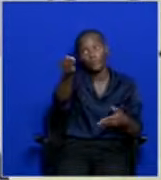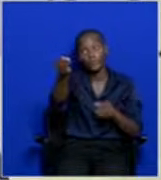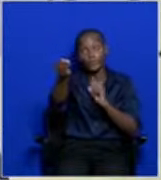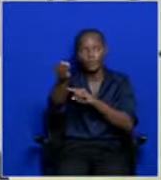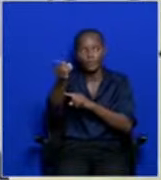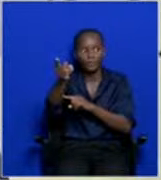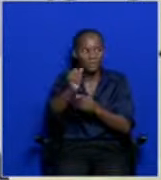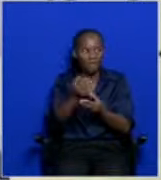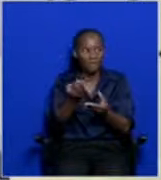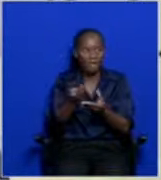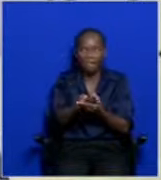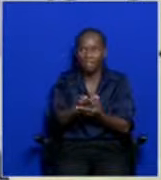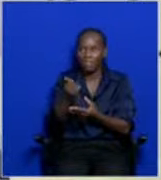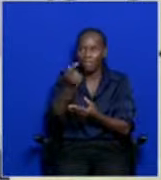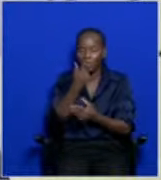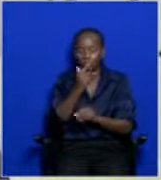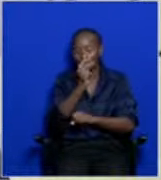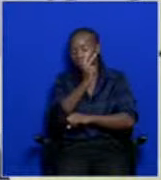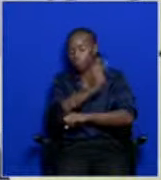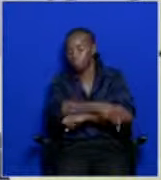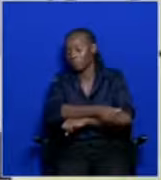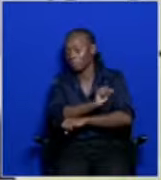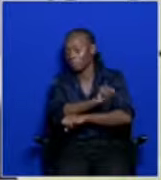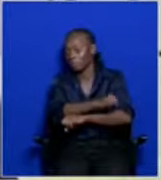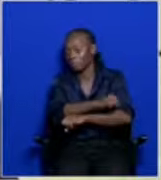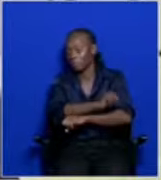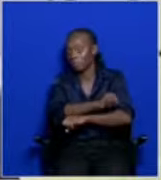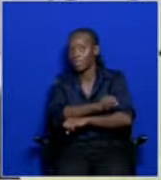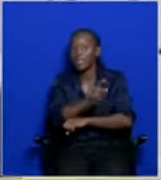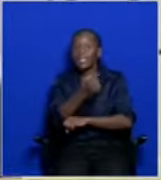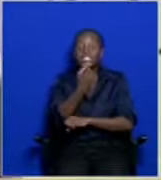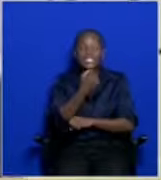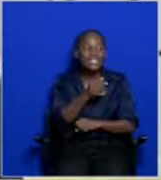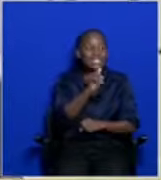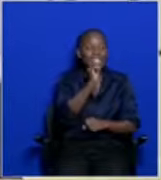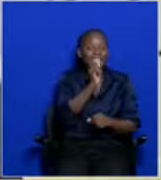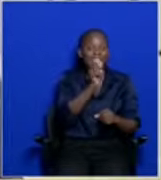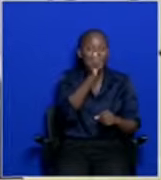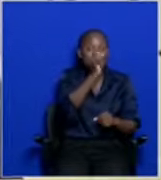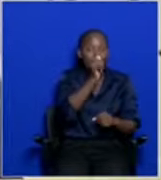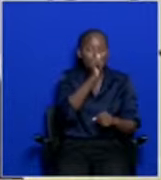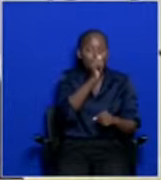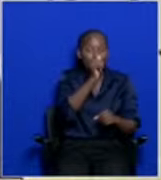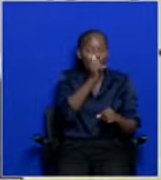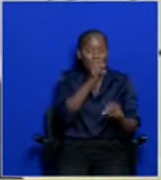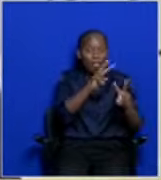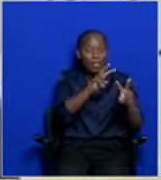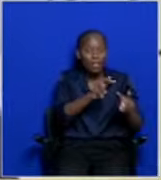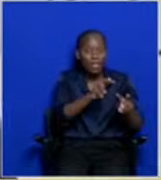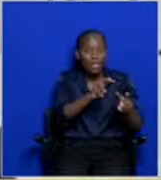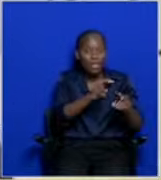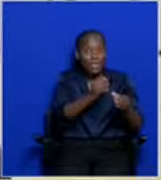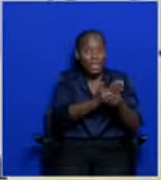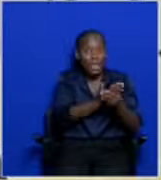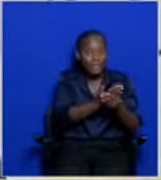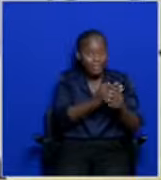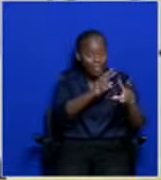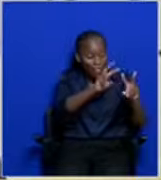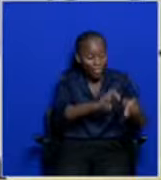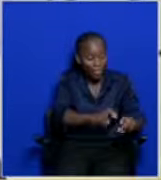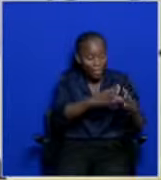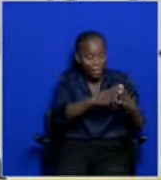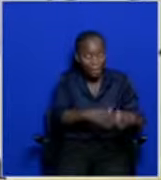criminally. And then they will take glory that they have successfully completed, while it is because